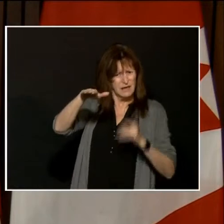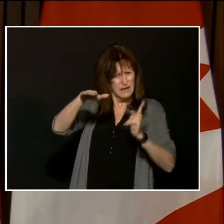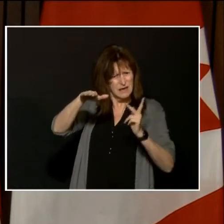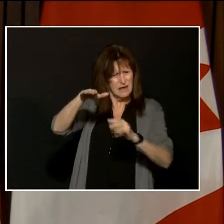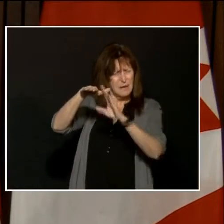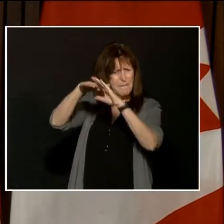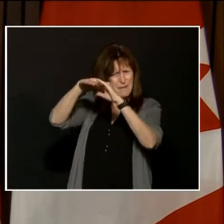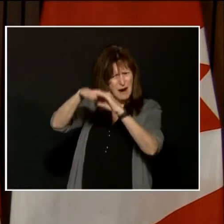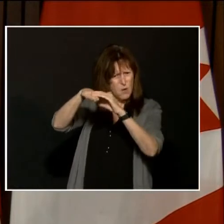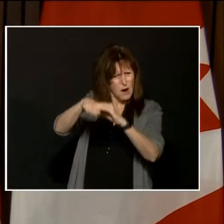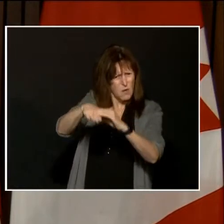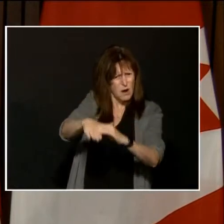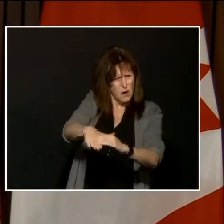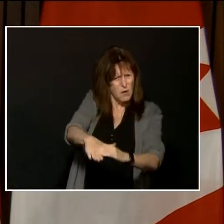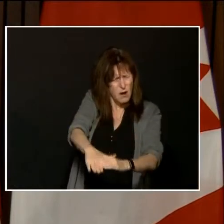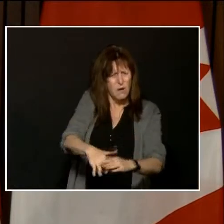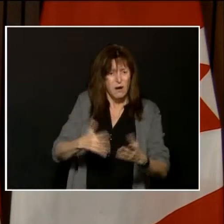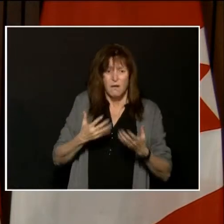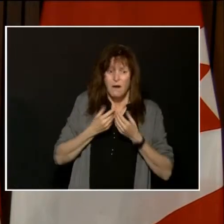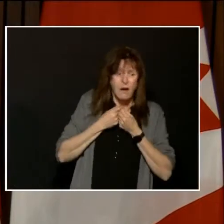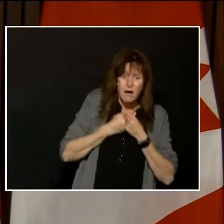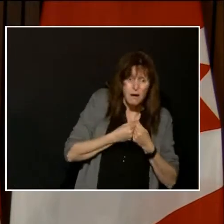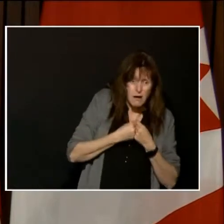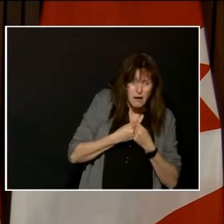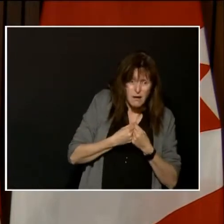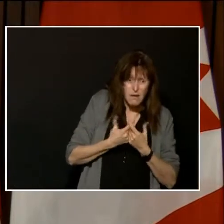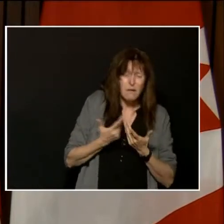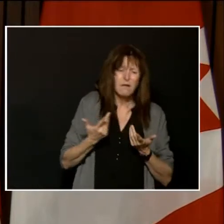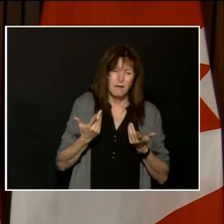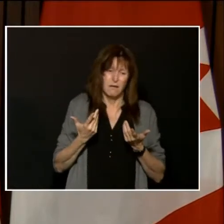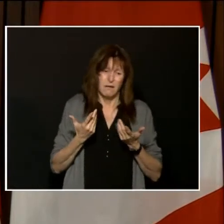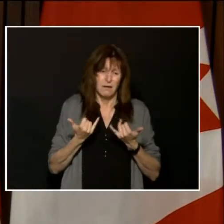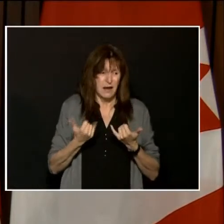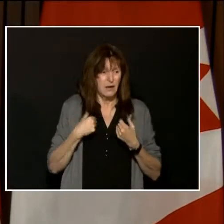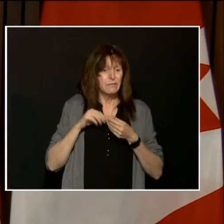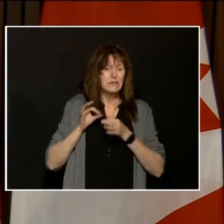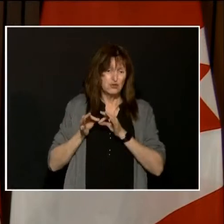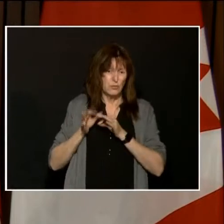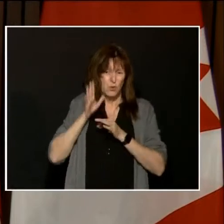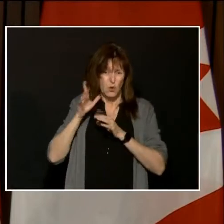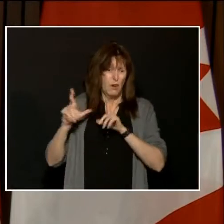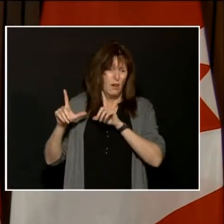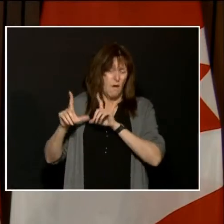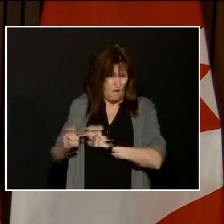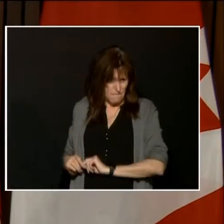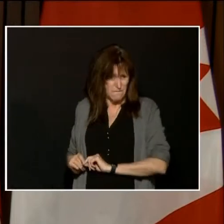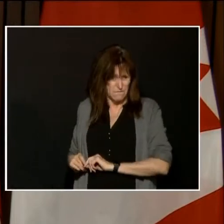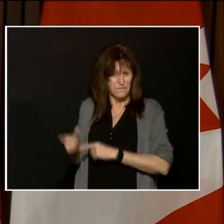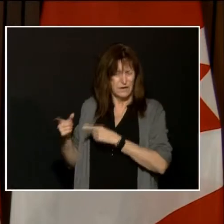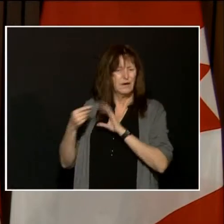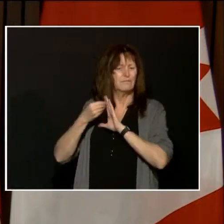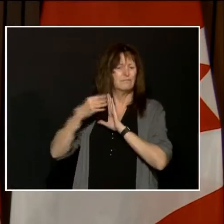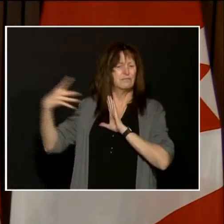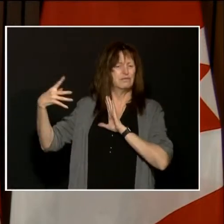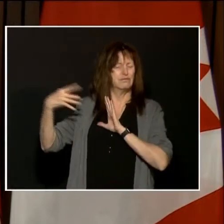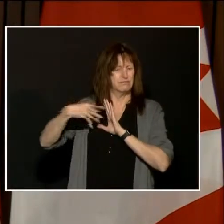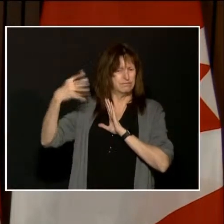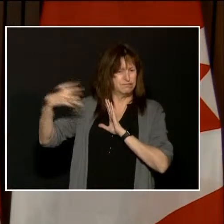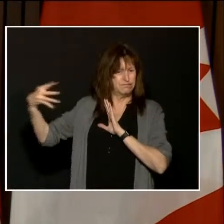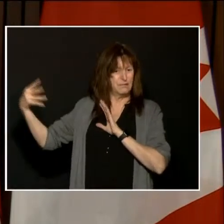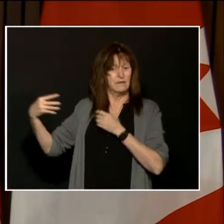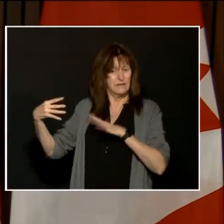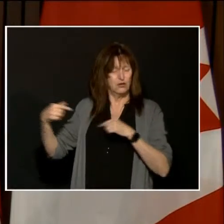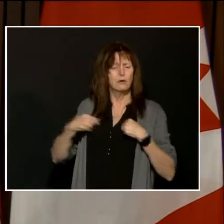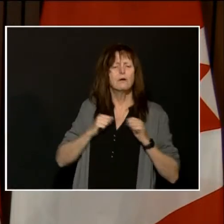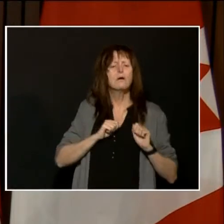numbers. And my apologies, the sign language translation will disappear when we come to the slides. It will return immediately afterwards.